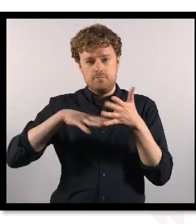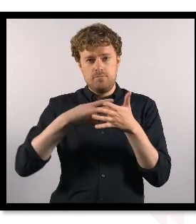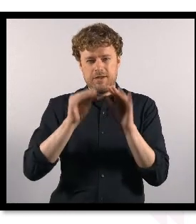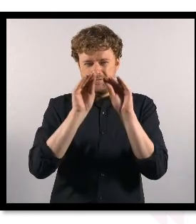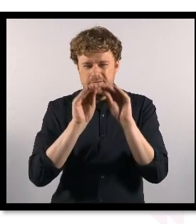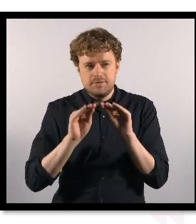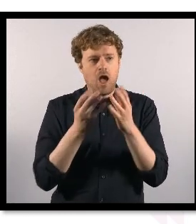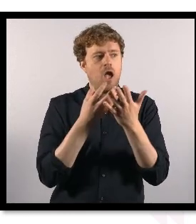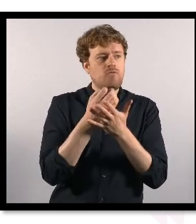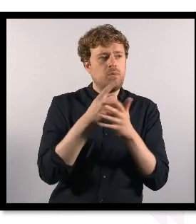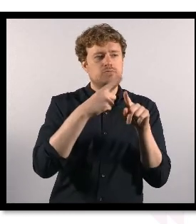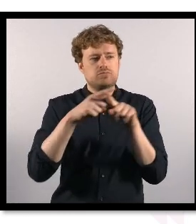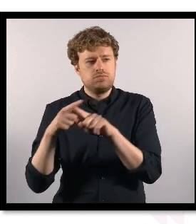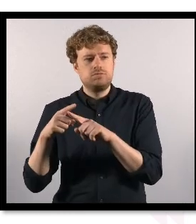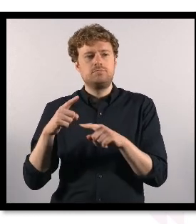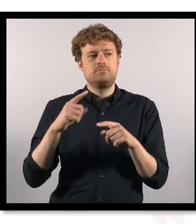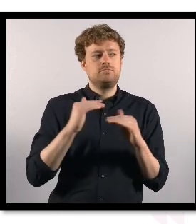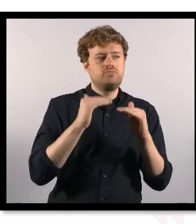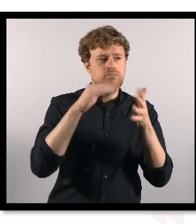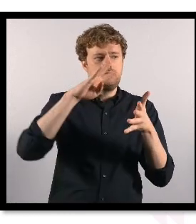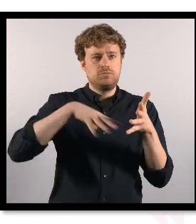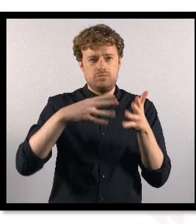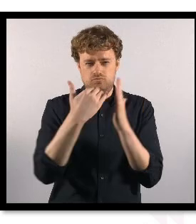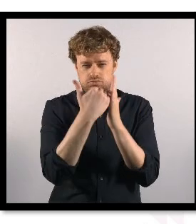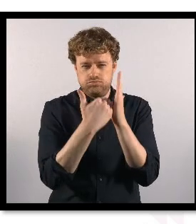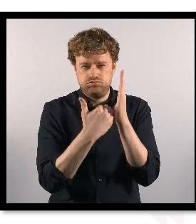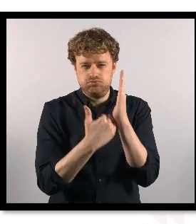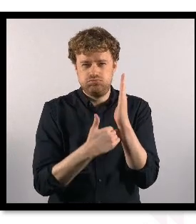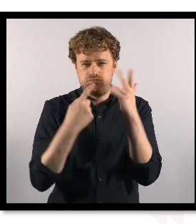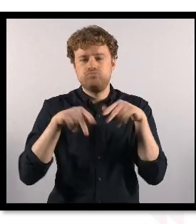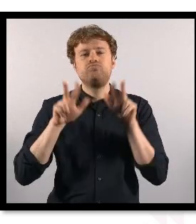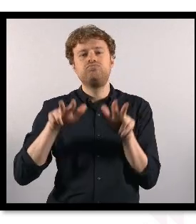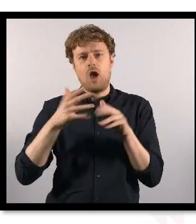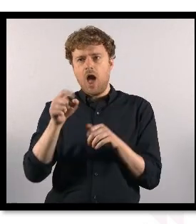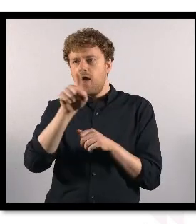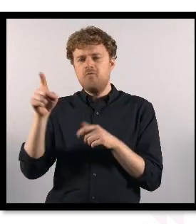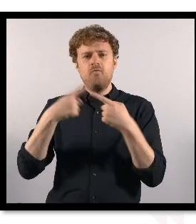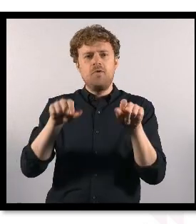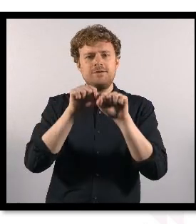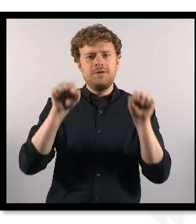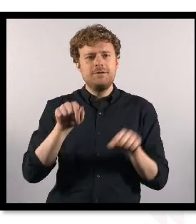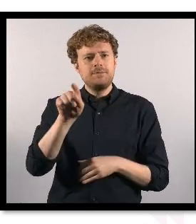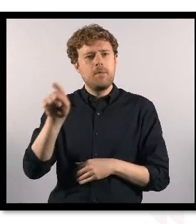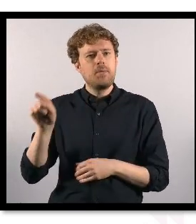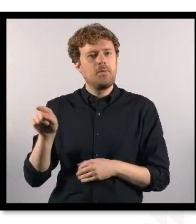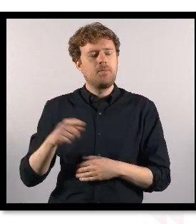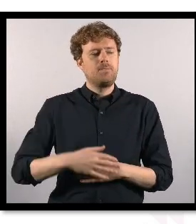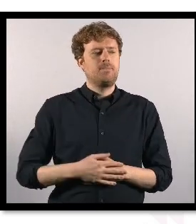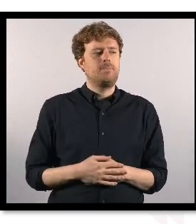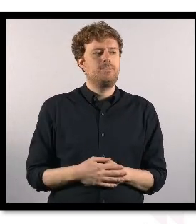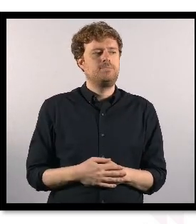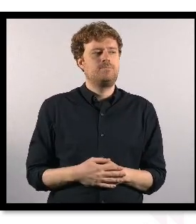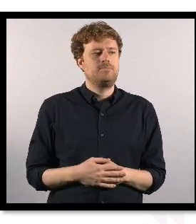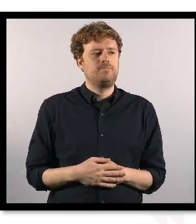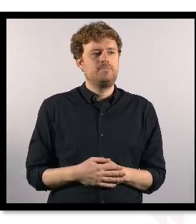Now, Katie explained that one of the problems we had as a community on scaling out to this number of projects is very,